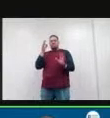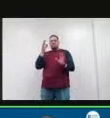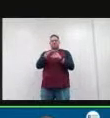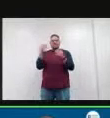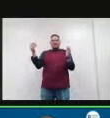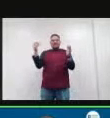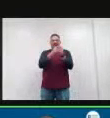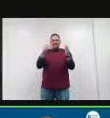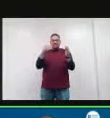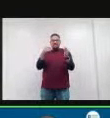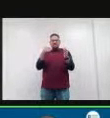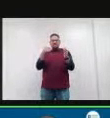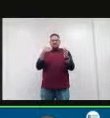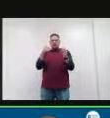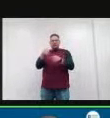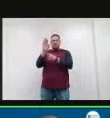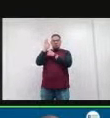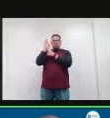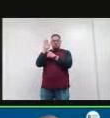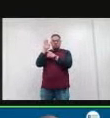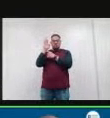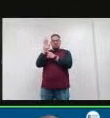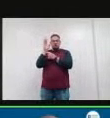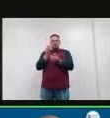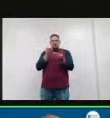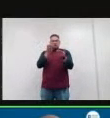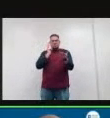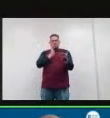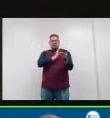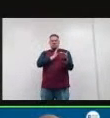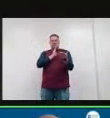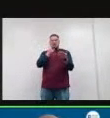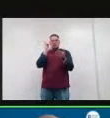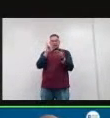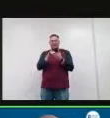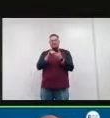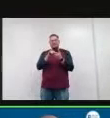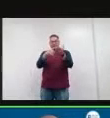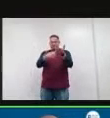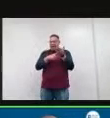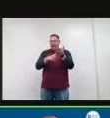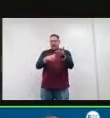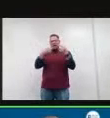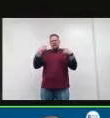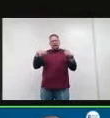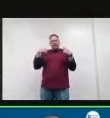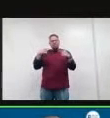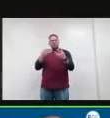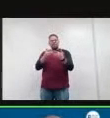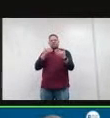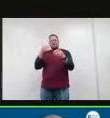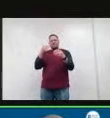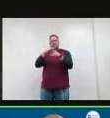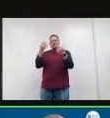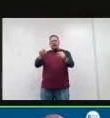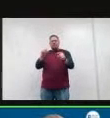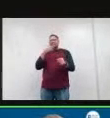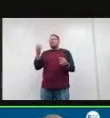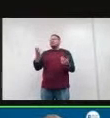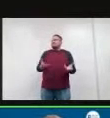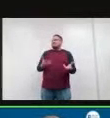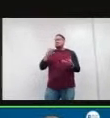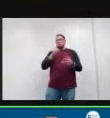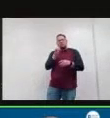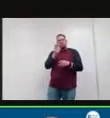board, the time to share that is during debate before the vote happens. And indeed, it's really